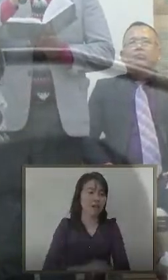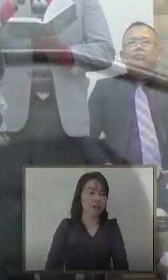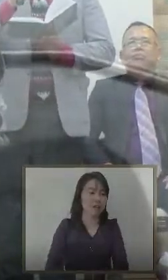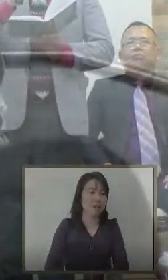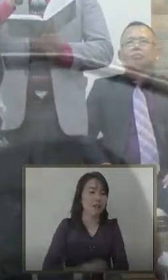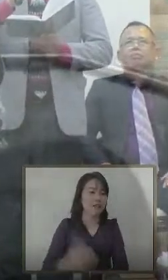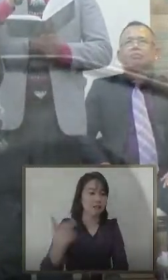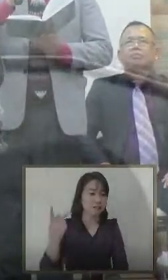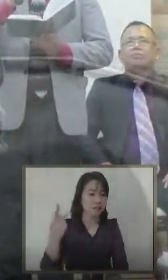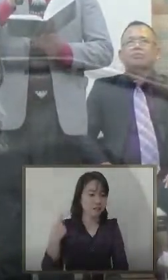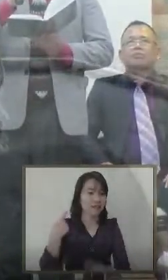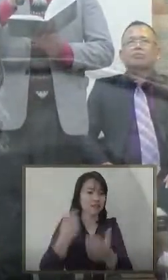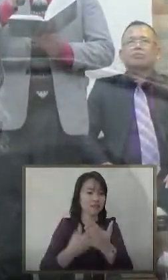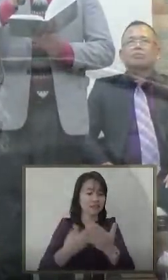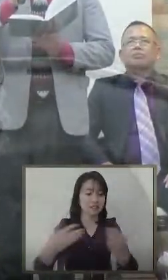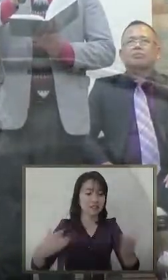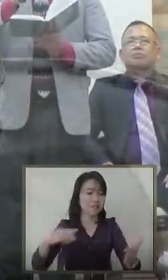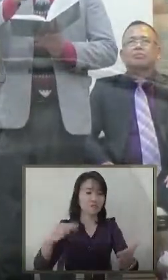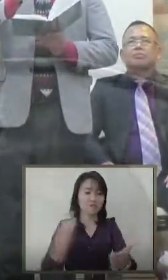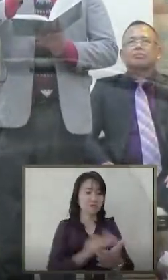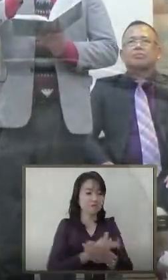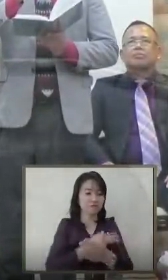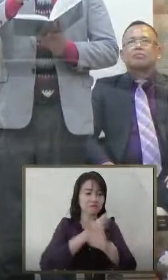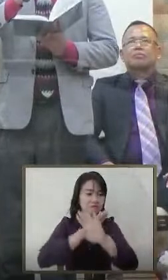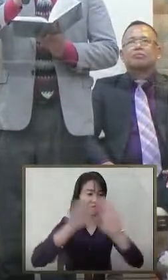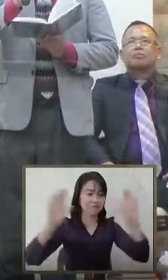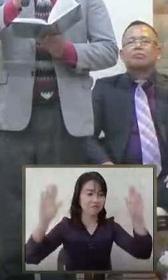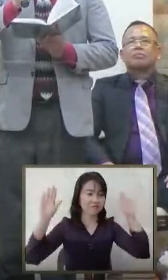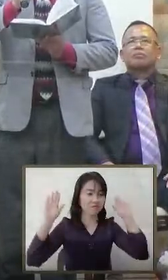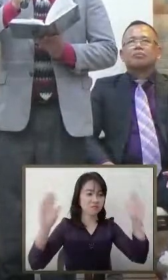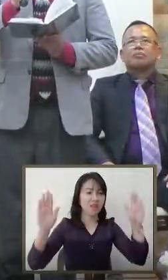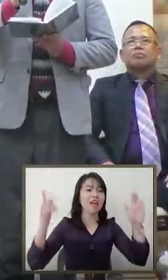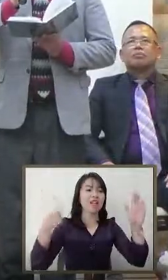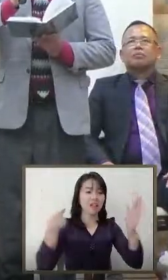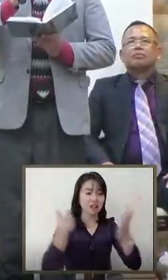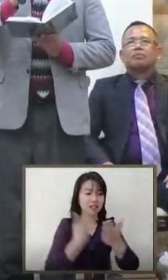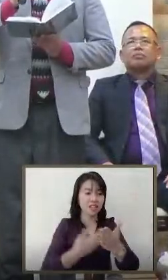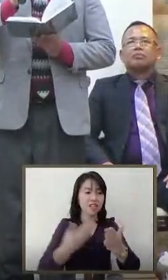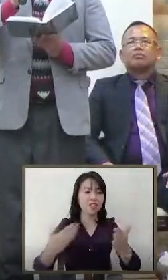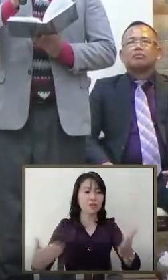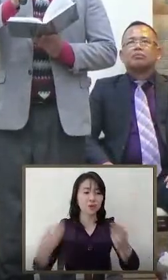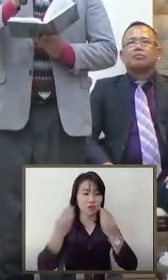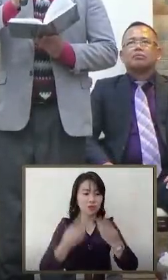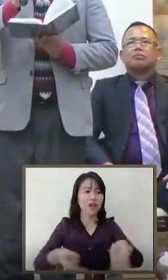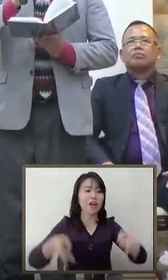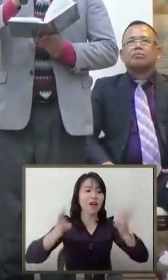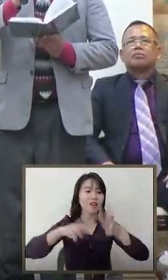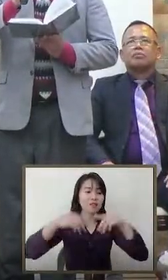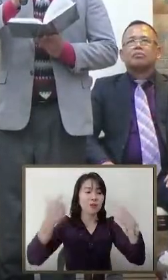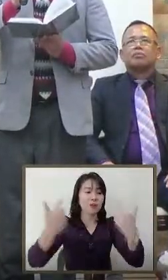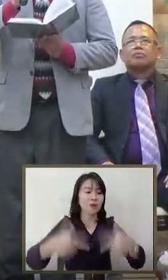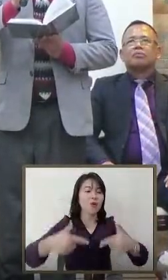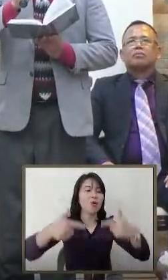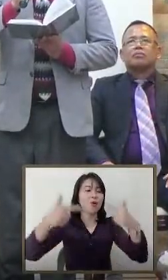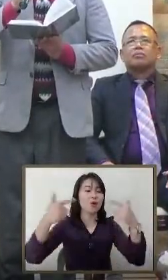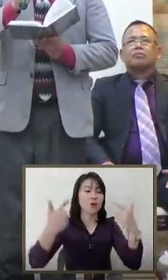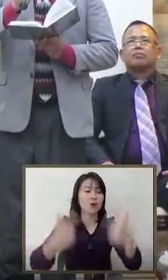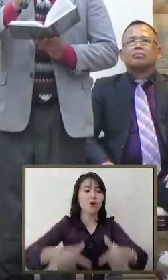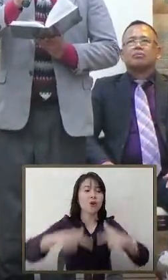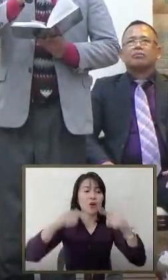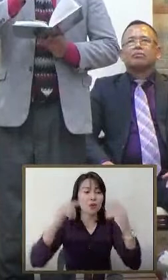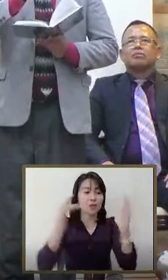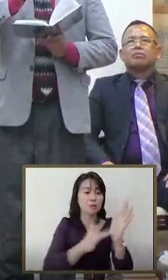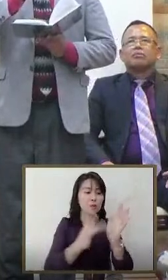ground. Things we won't give over. There are things worth fighting